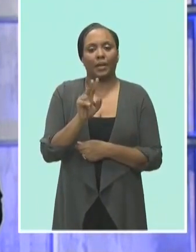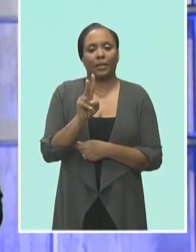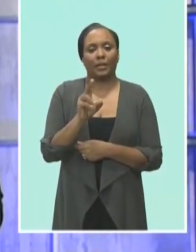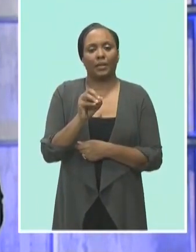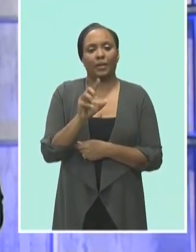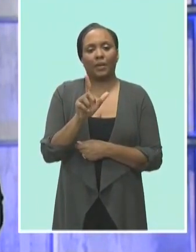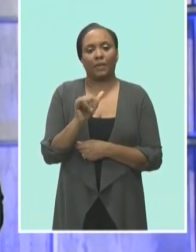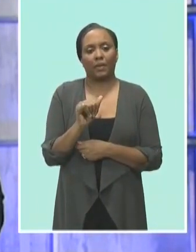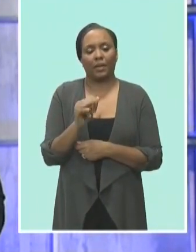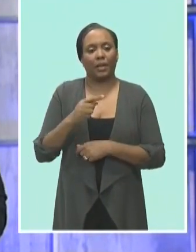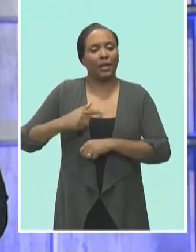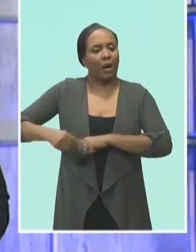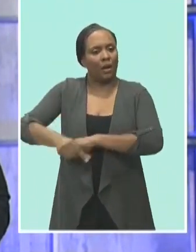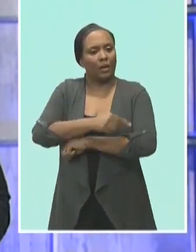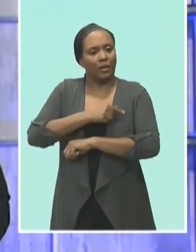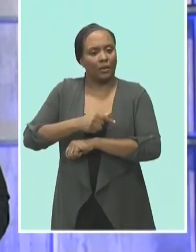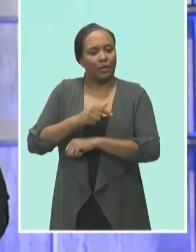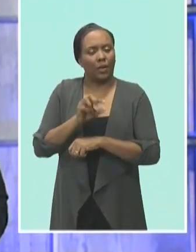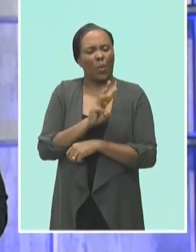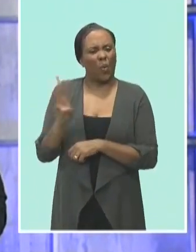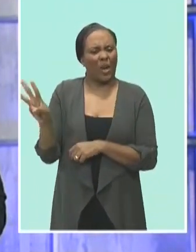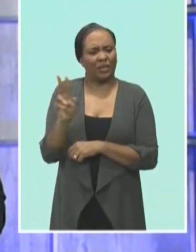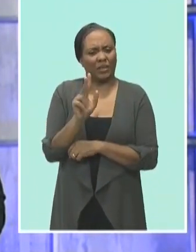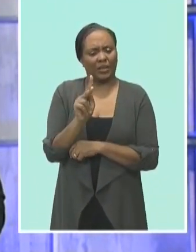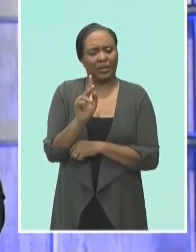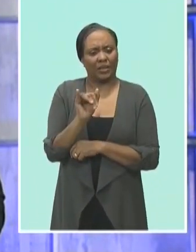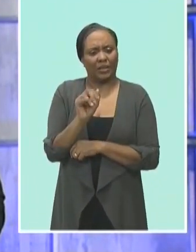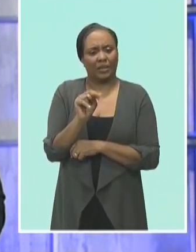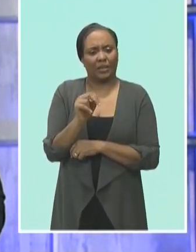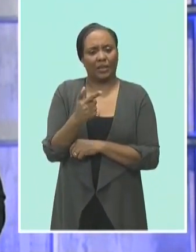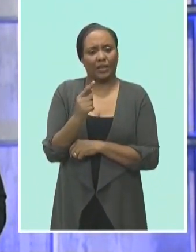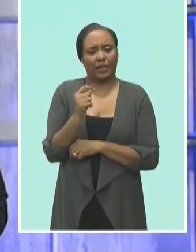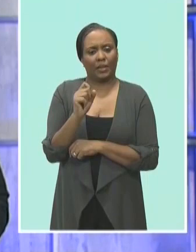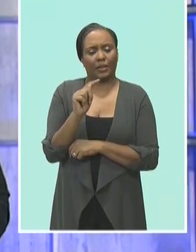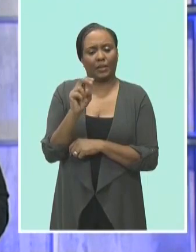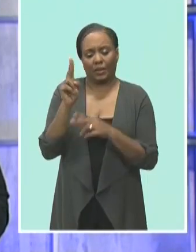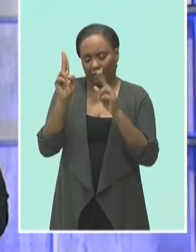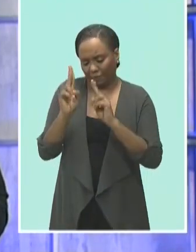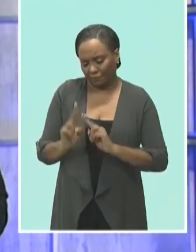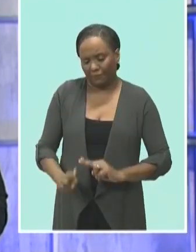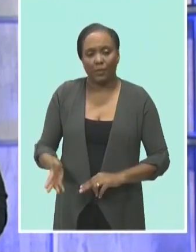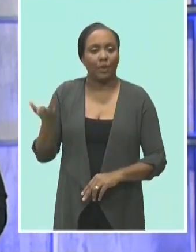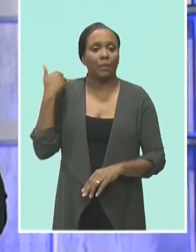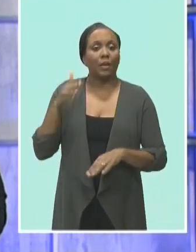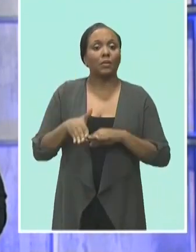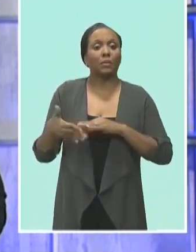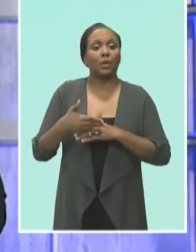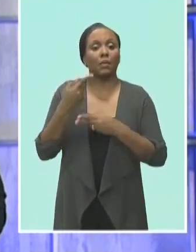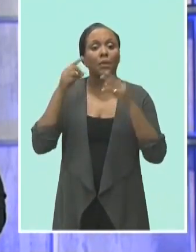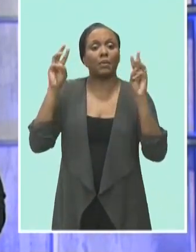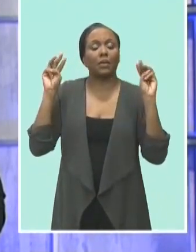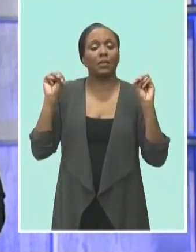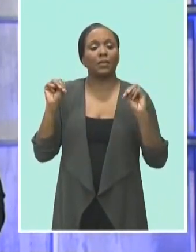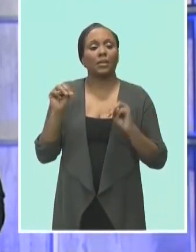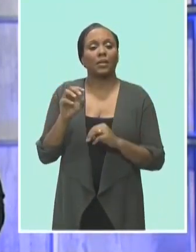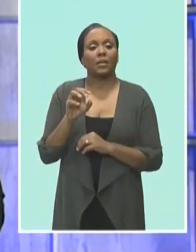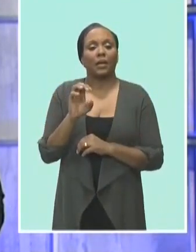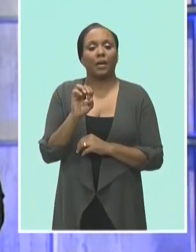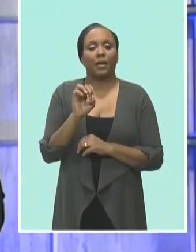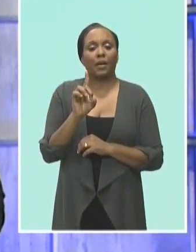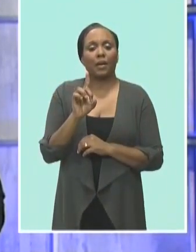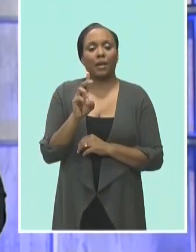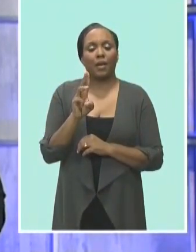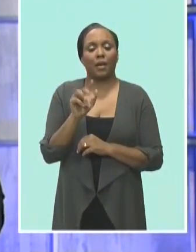their numbers to pay their respects to the late former Prime Minister Edward Seaga at the laying in state of his body at the Tivoli Gardens